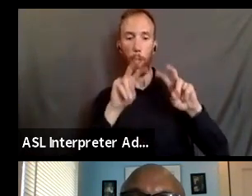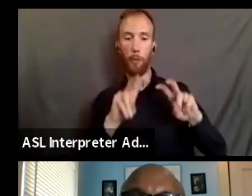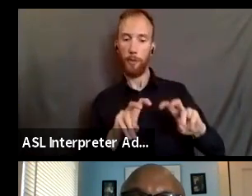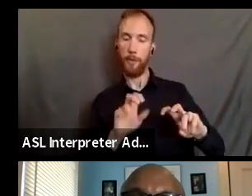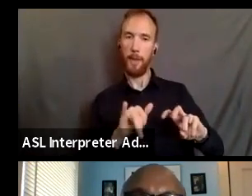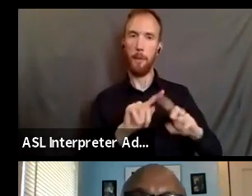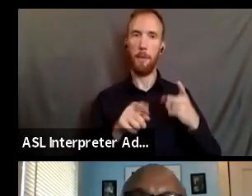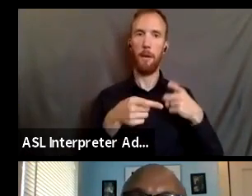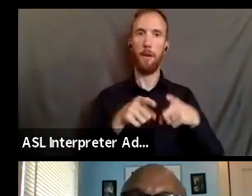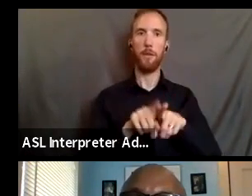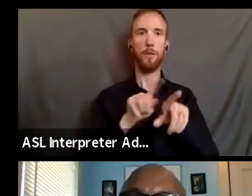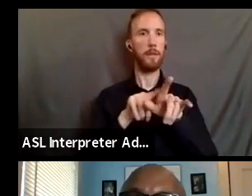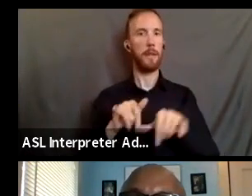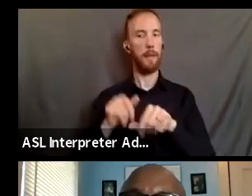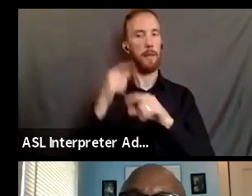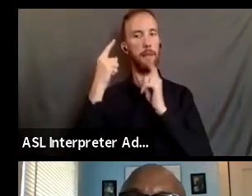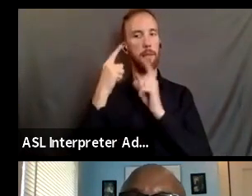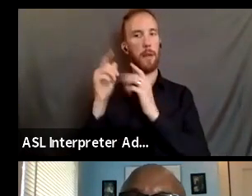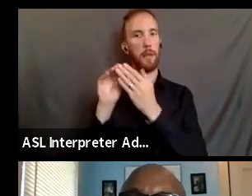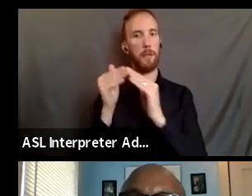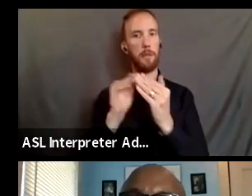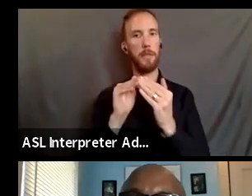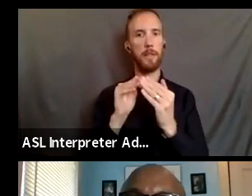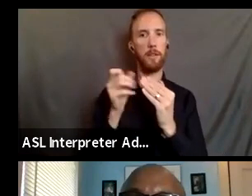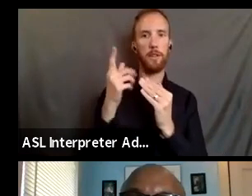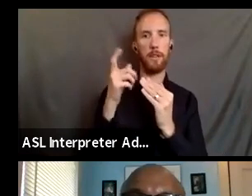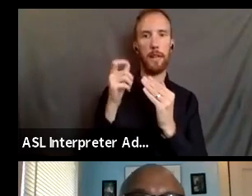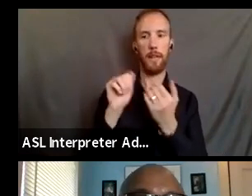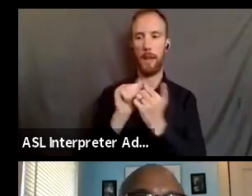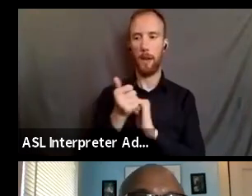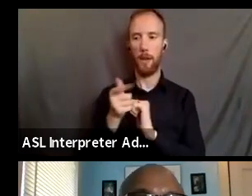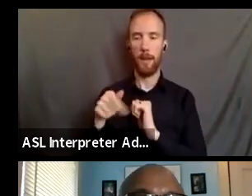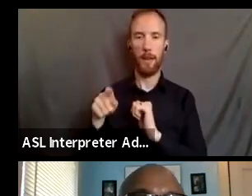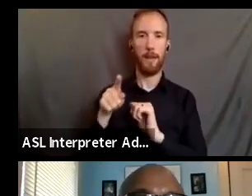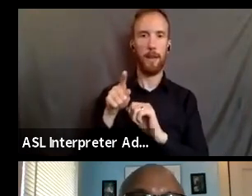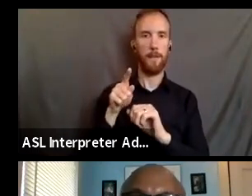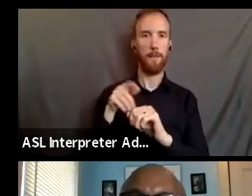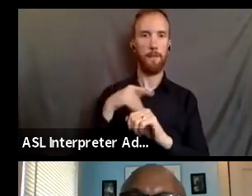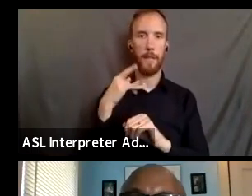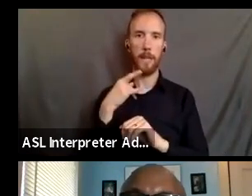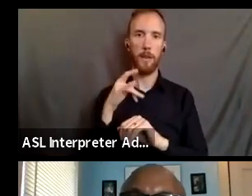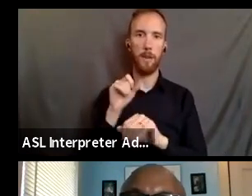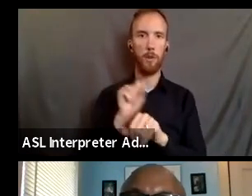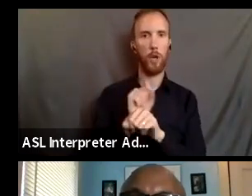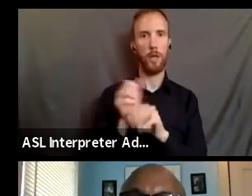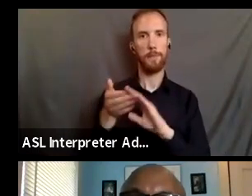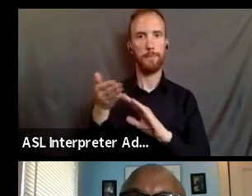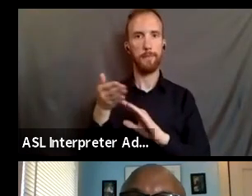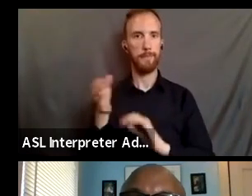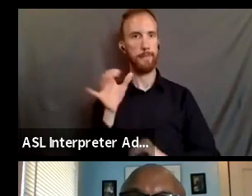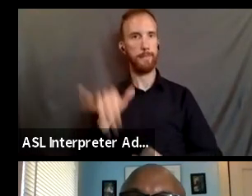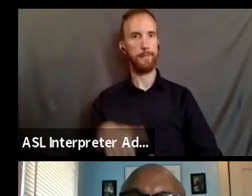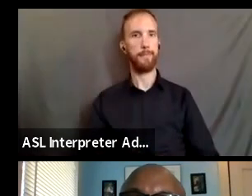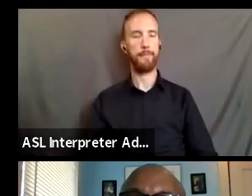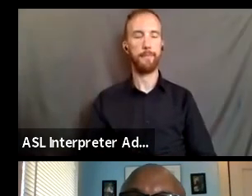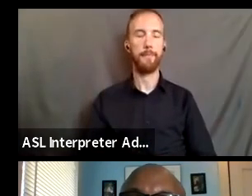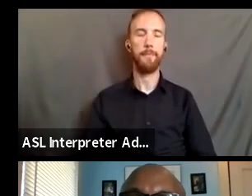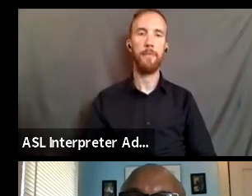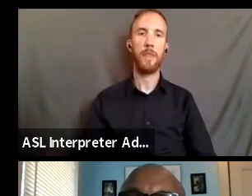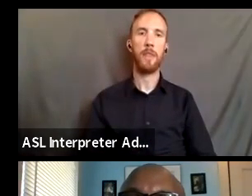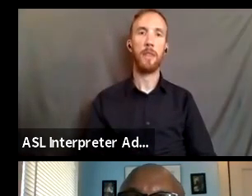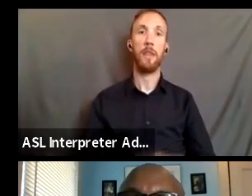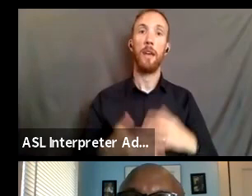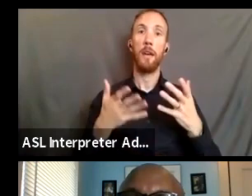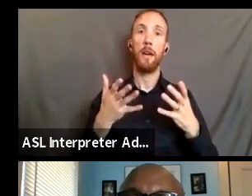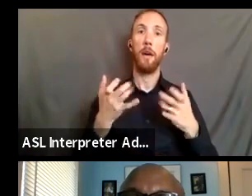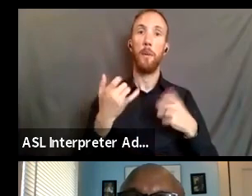communities and how they feel and how they work within that i do want to make sure that when we